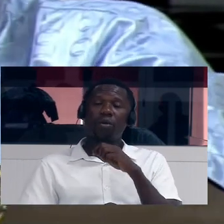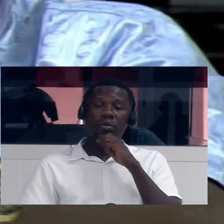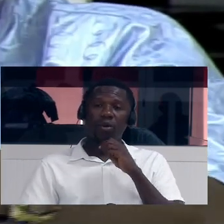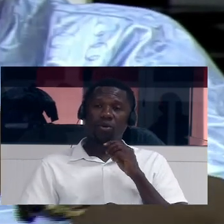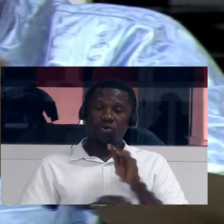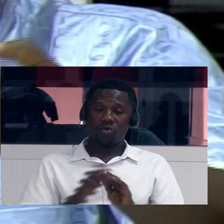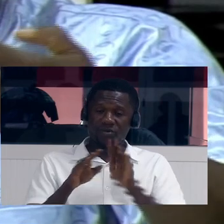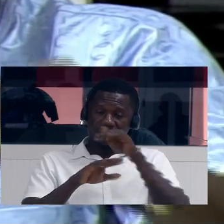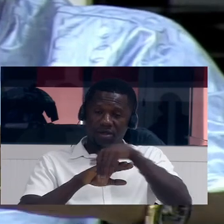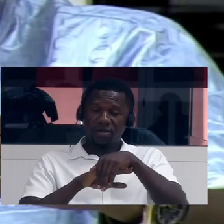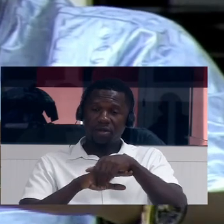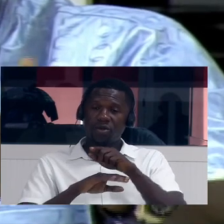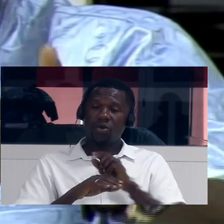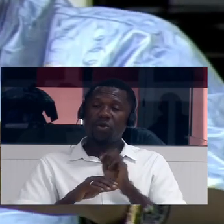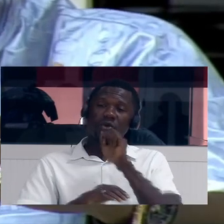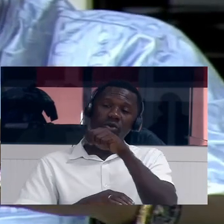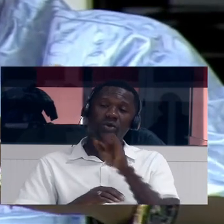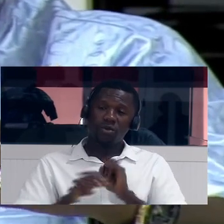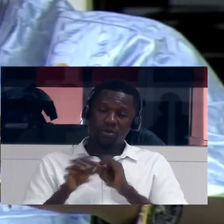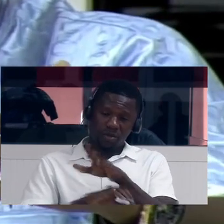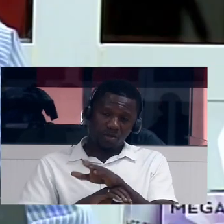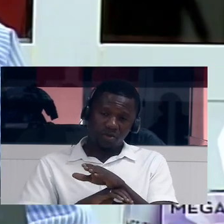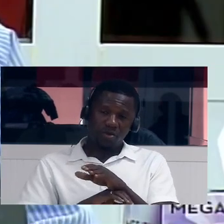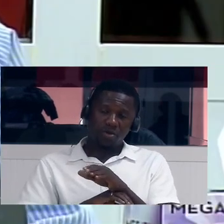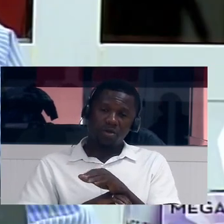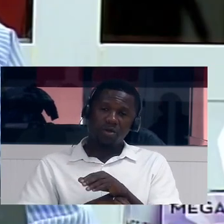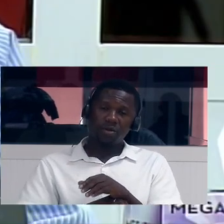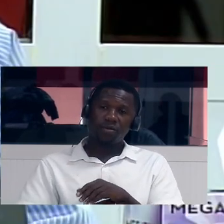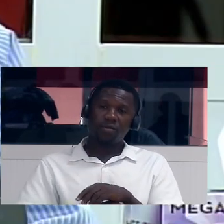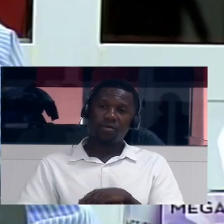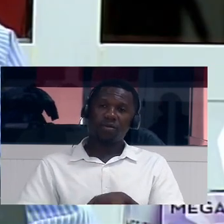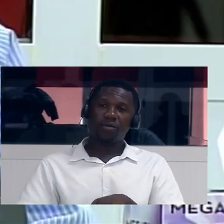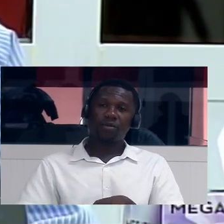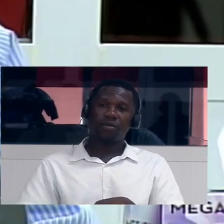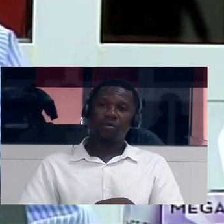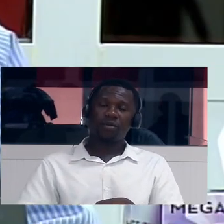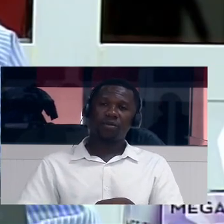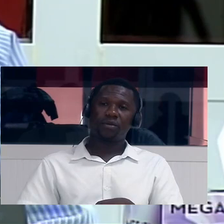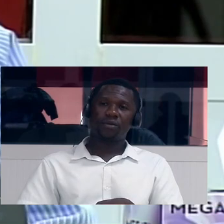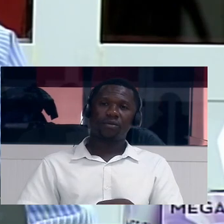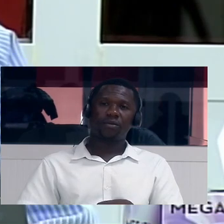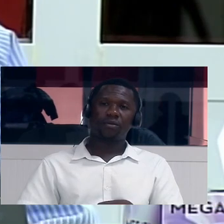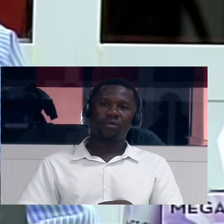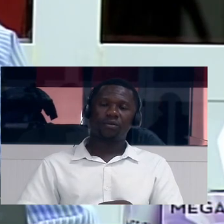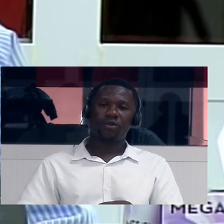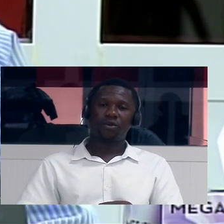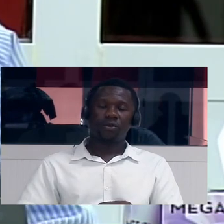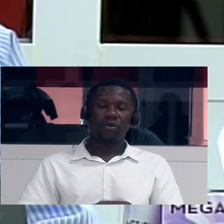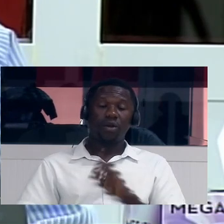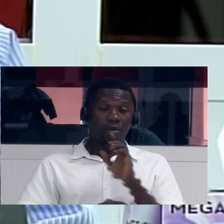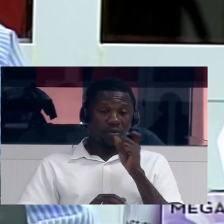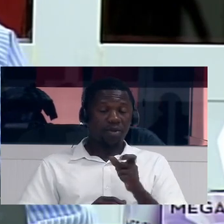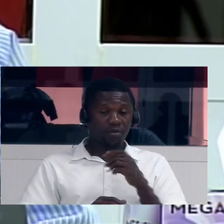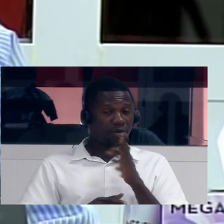overstepped your instructions, correct? Somebody instructed them to do that. I don't know who it is. Okay. We would come to